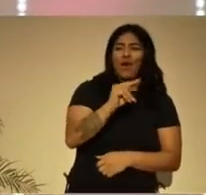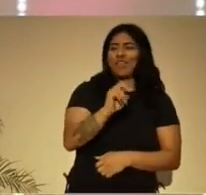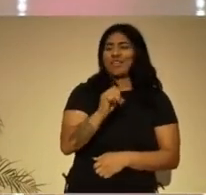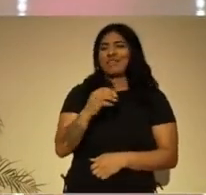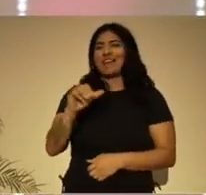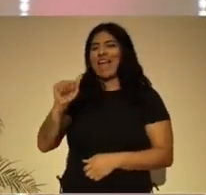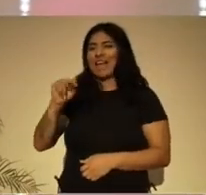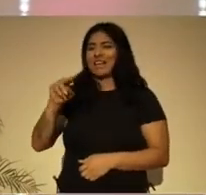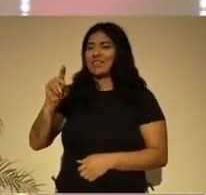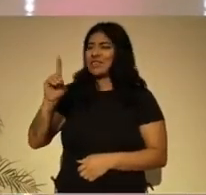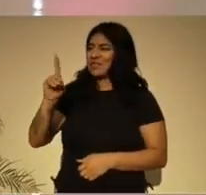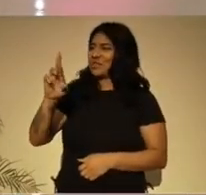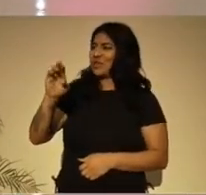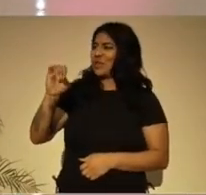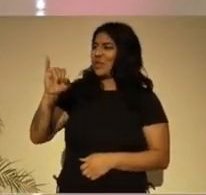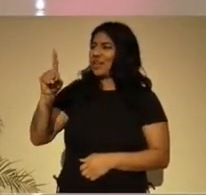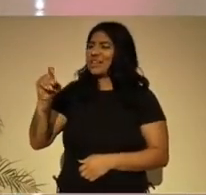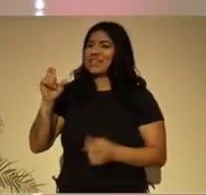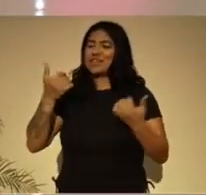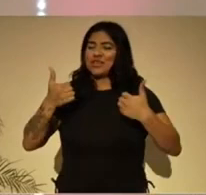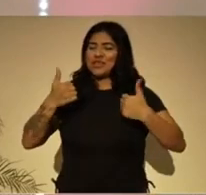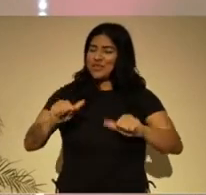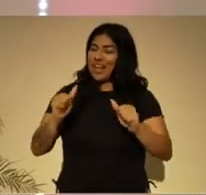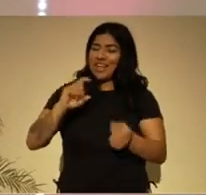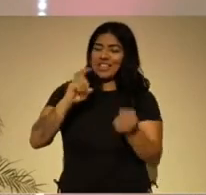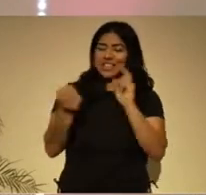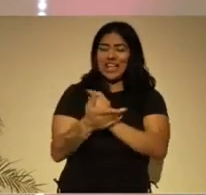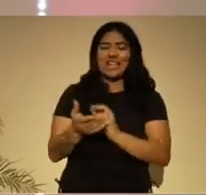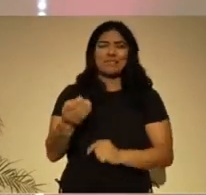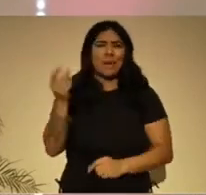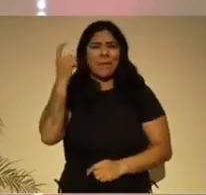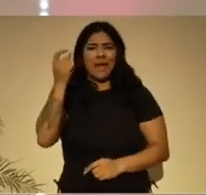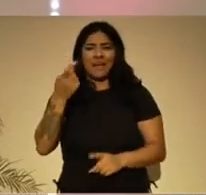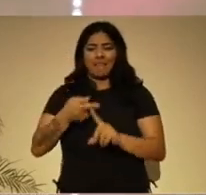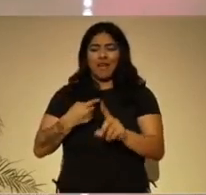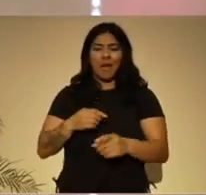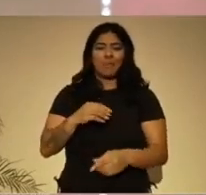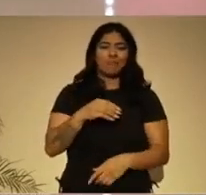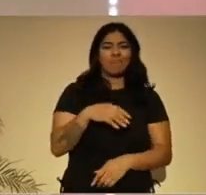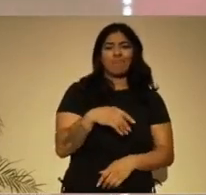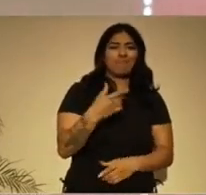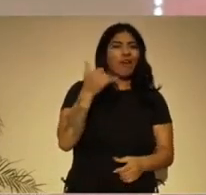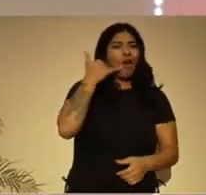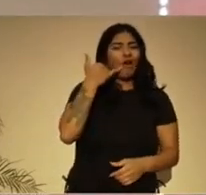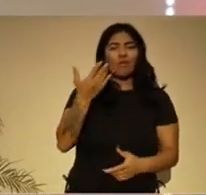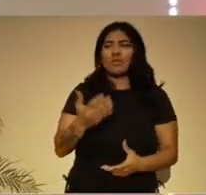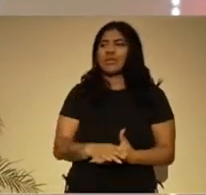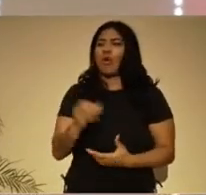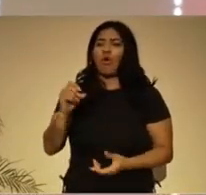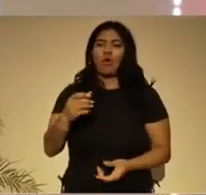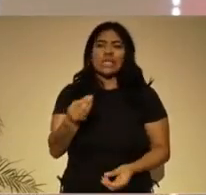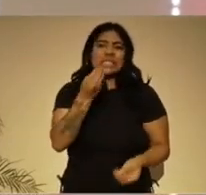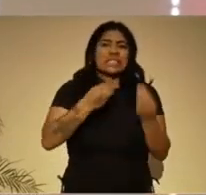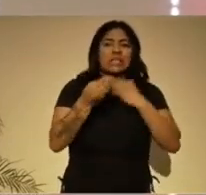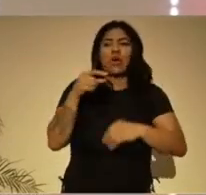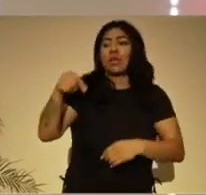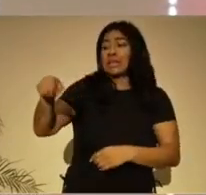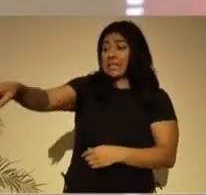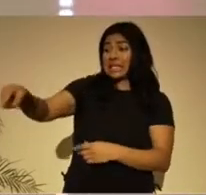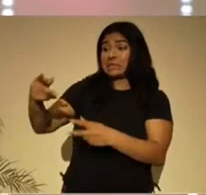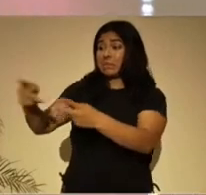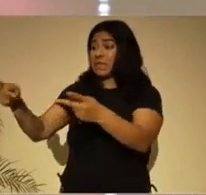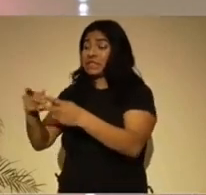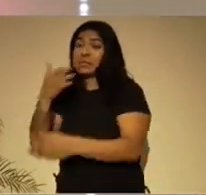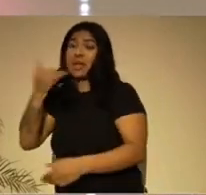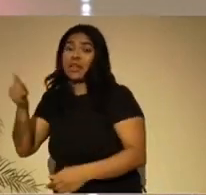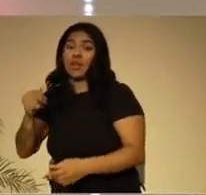Try to change my mind. Try to change your mind about a meal or a place you go, or try to convince someone like this place is better or this is, try